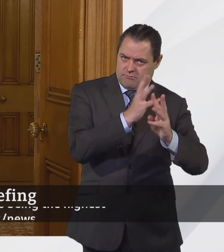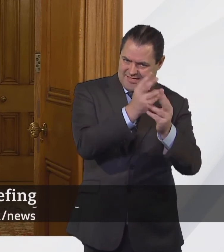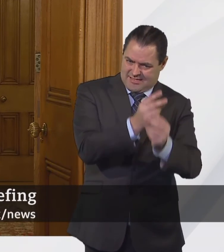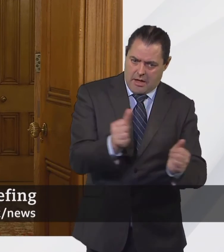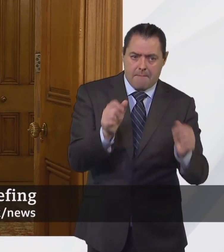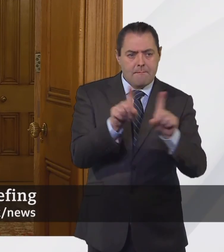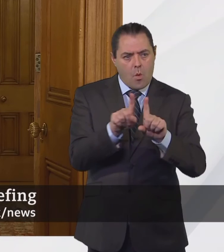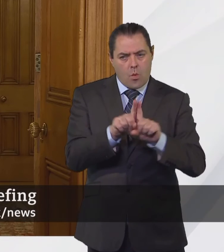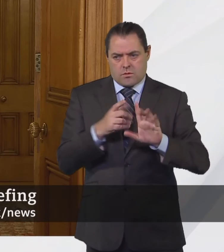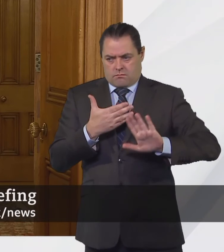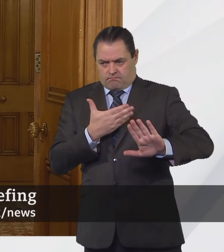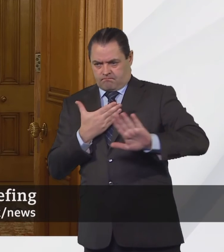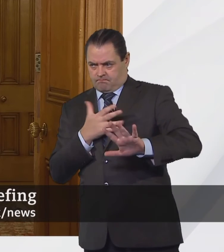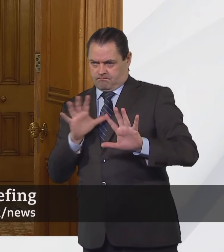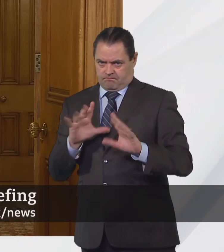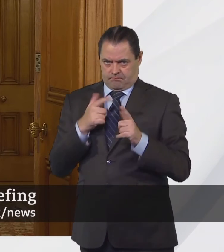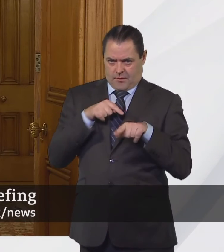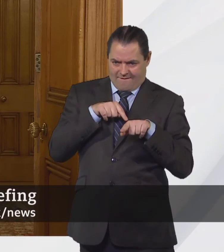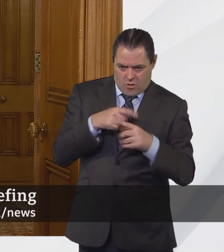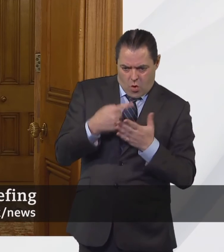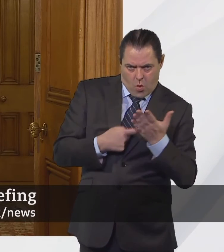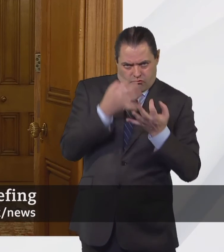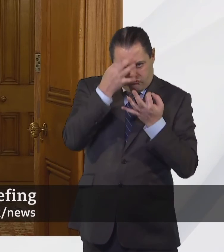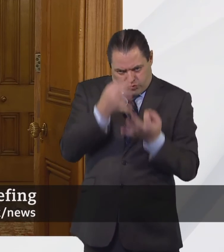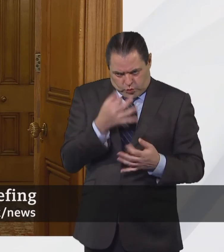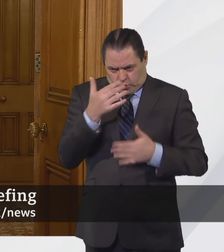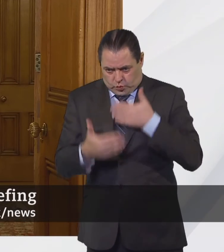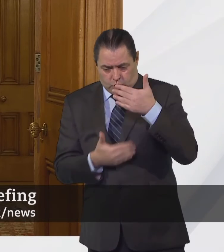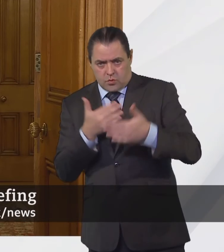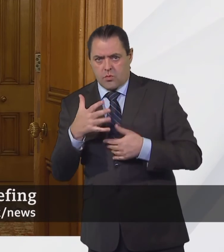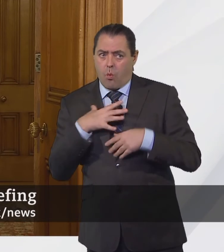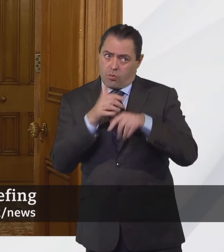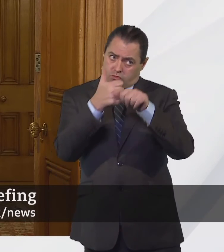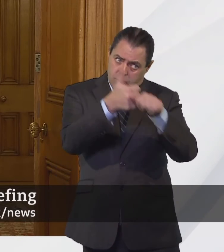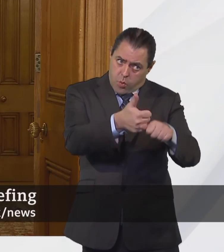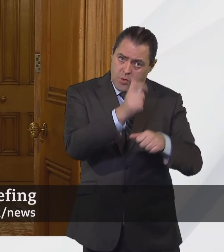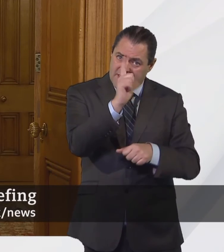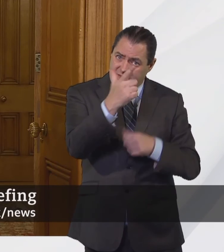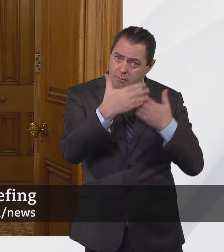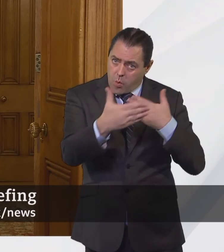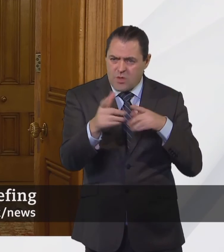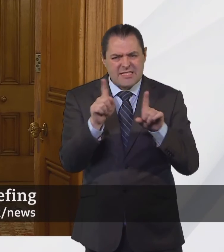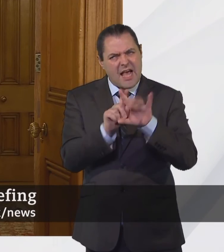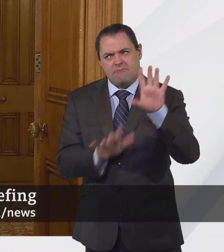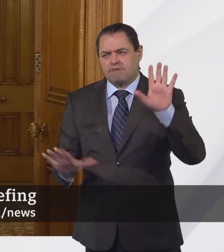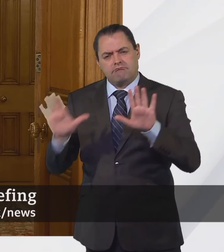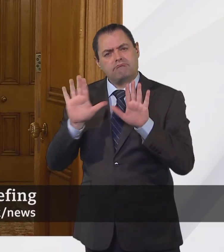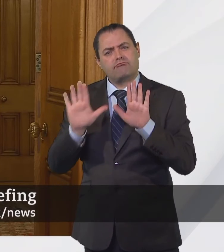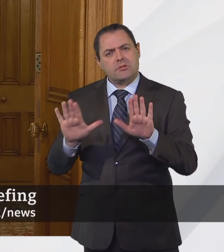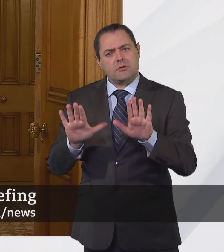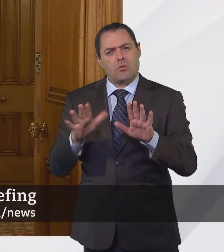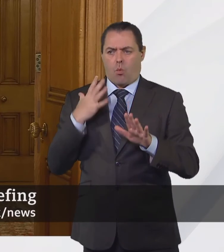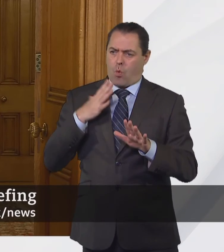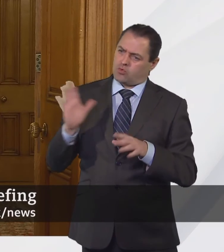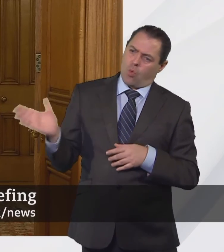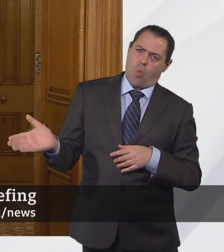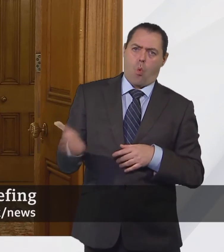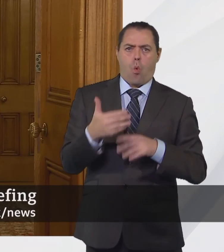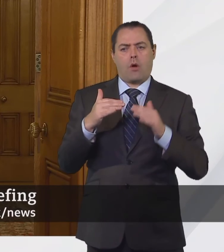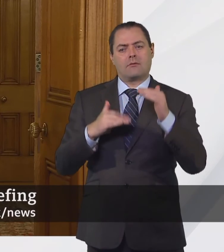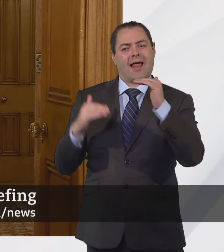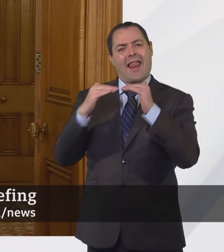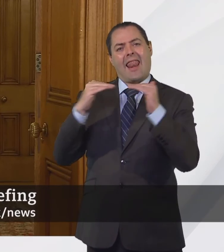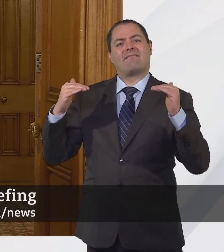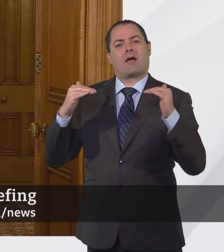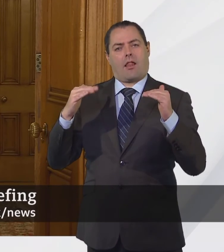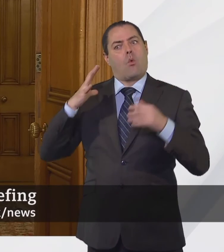we continue to support Liverpool and cities throughout the UK and unite and level up across the whole of the country.